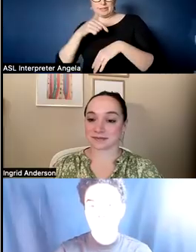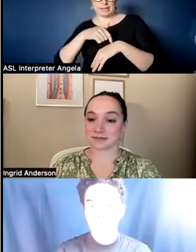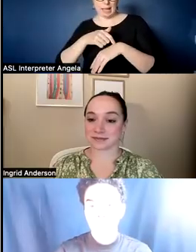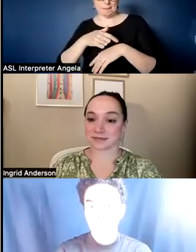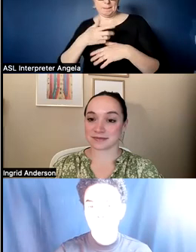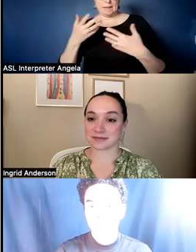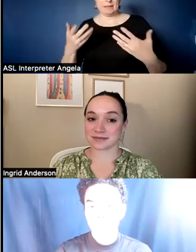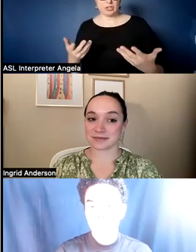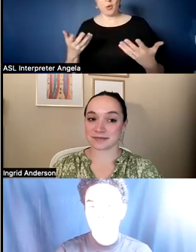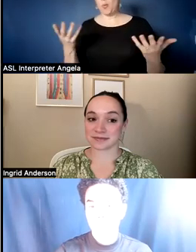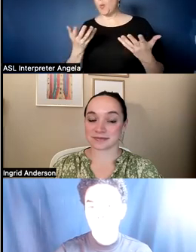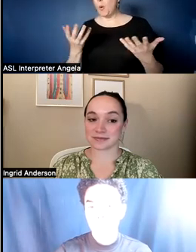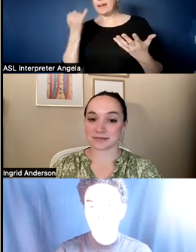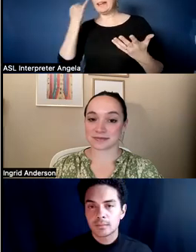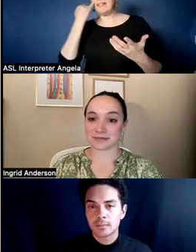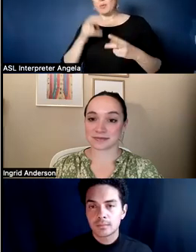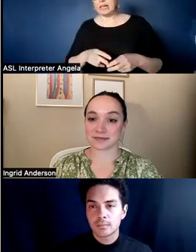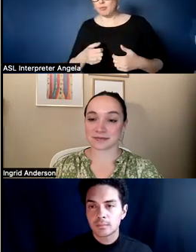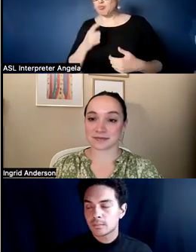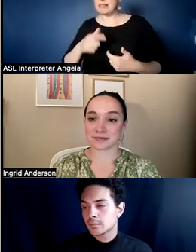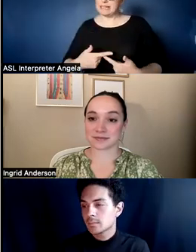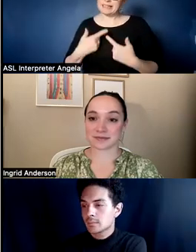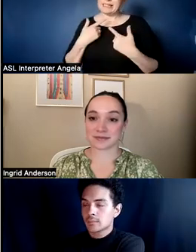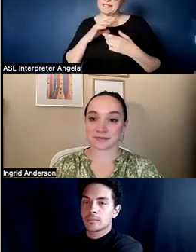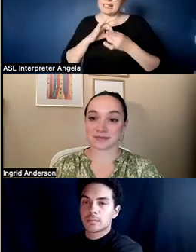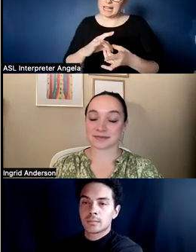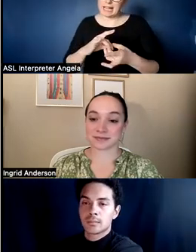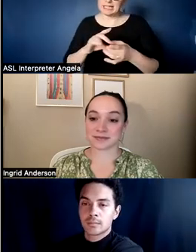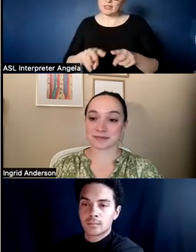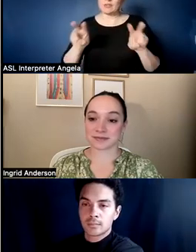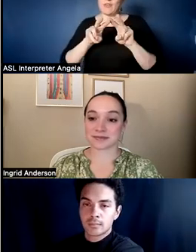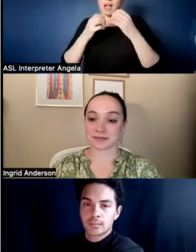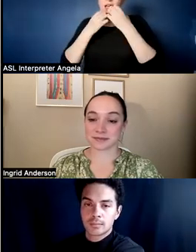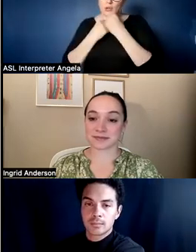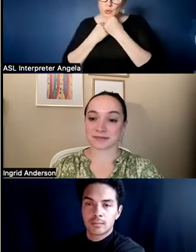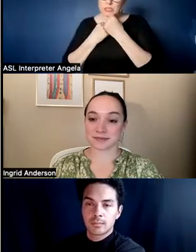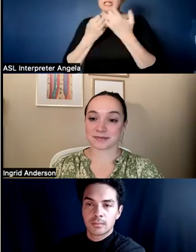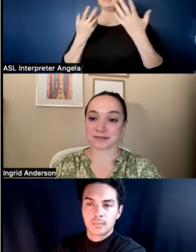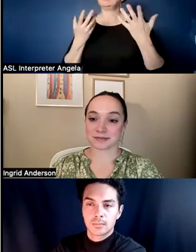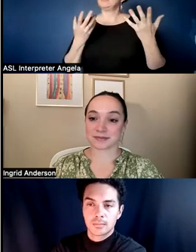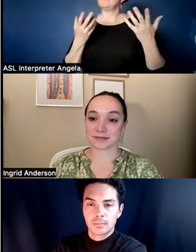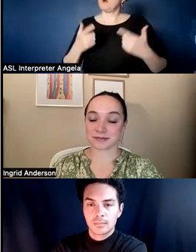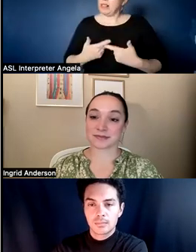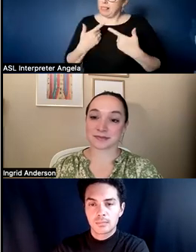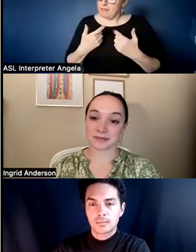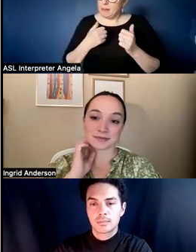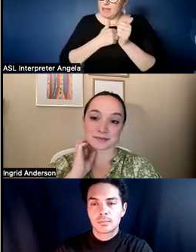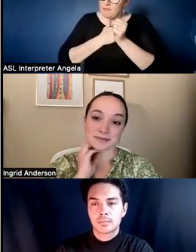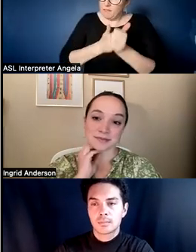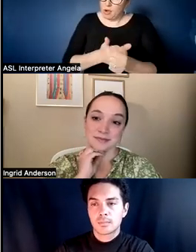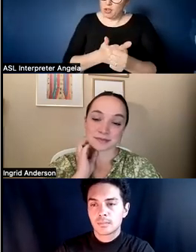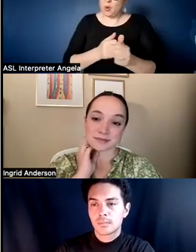these values? And so, as I said, MIWSAC has our own kind of set of values, that we live by as an organization. And I think